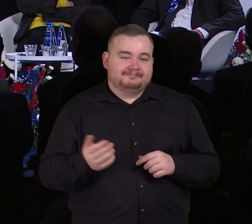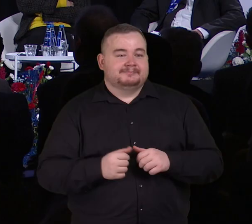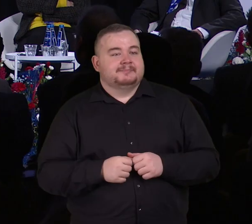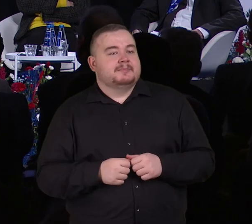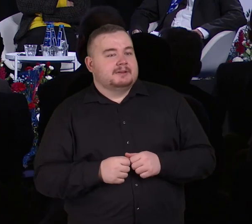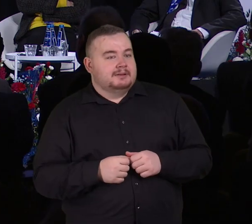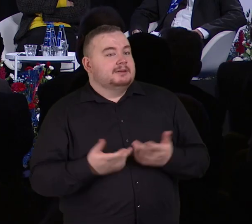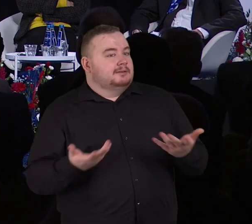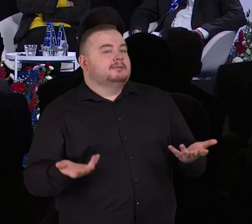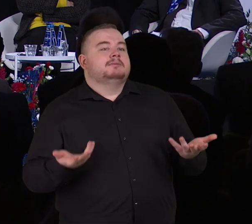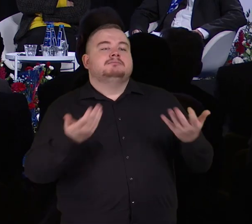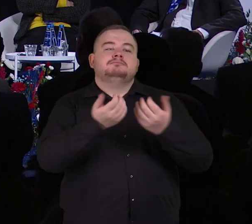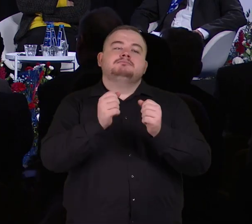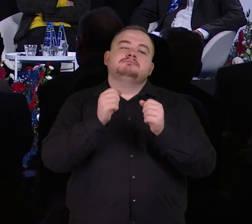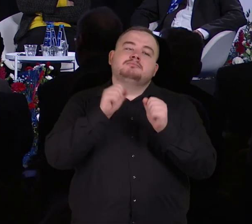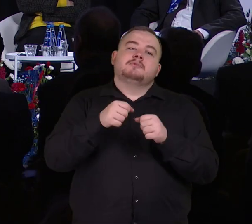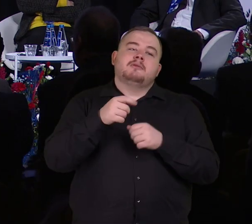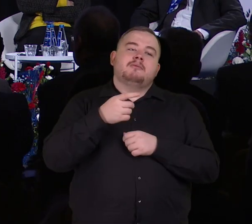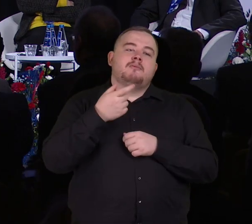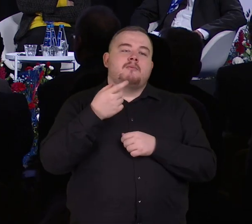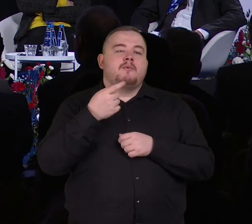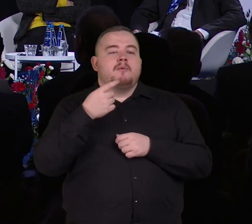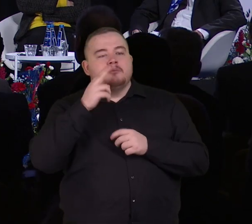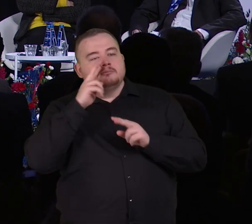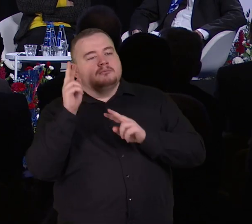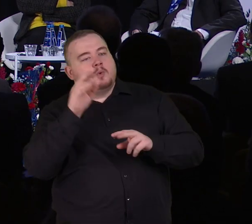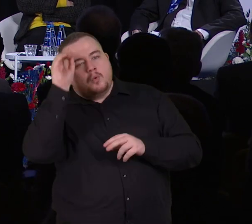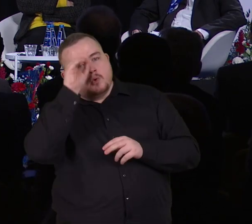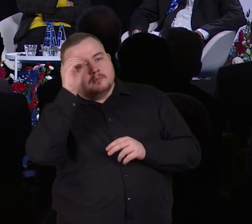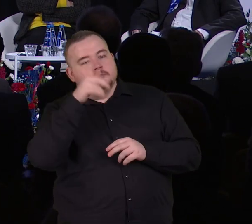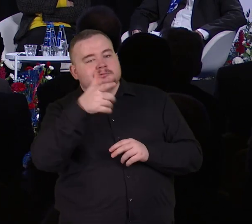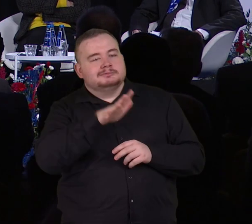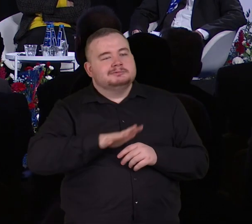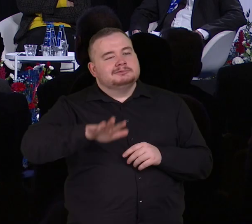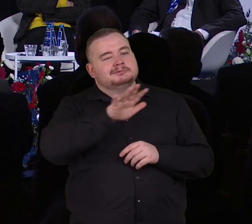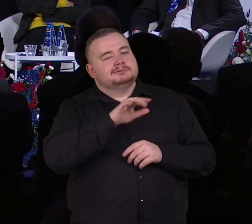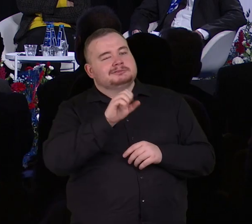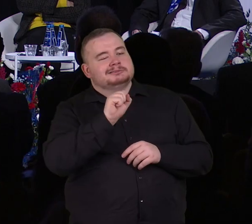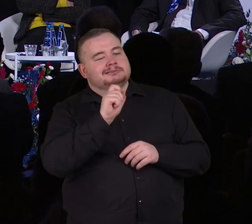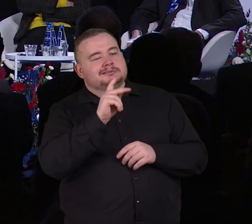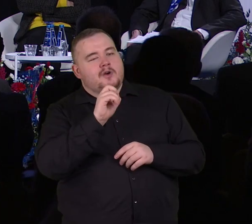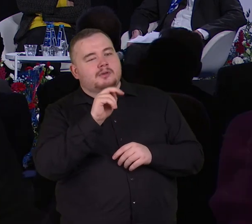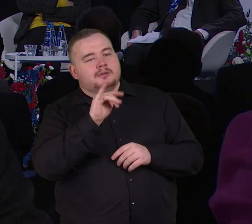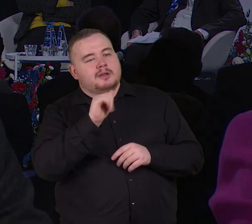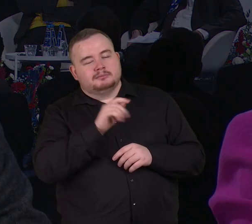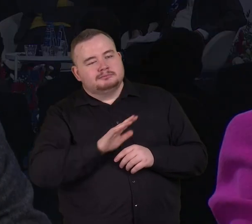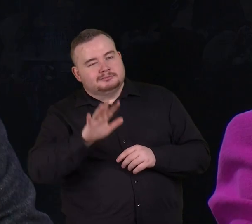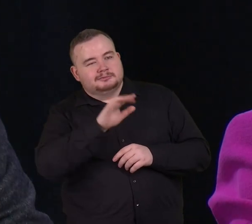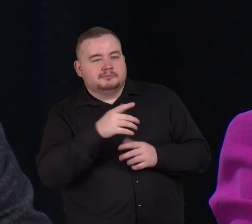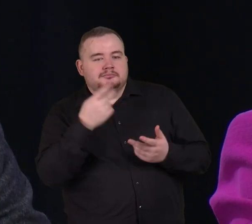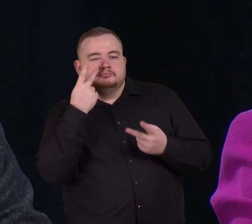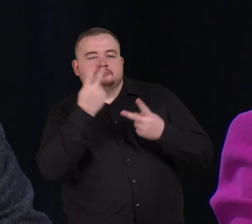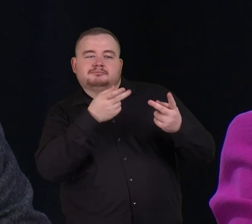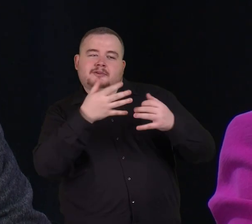countries. Those are actually the challenges which we cope all together. Now there is the floor